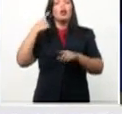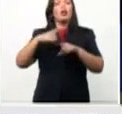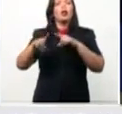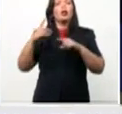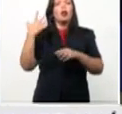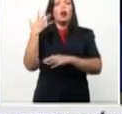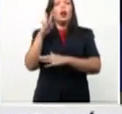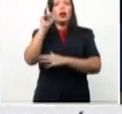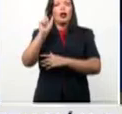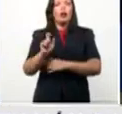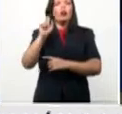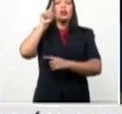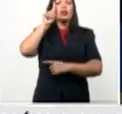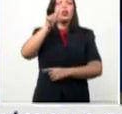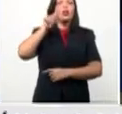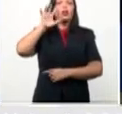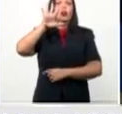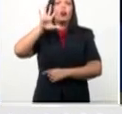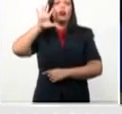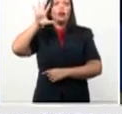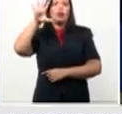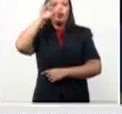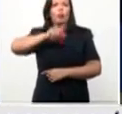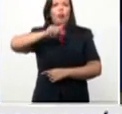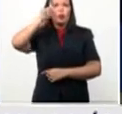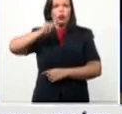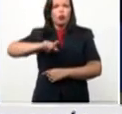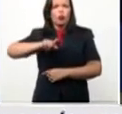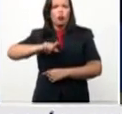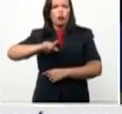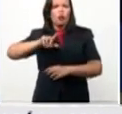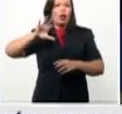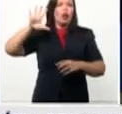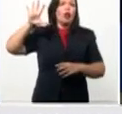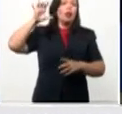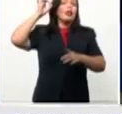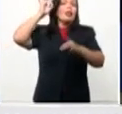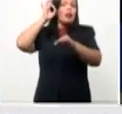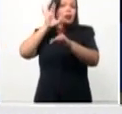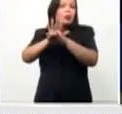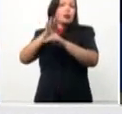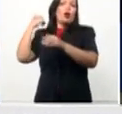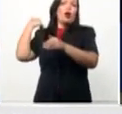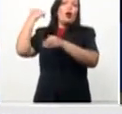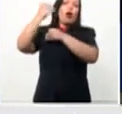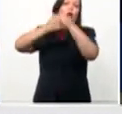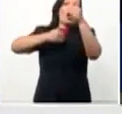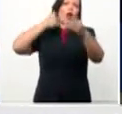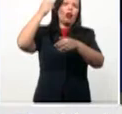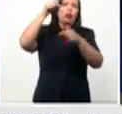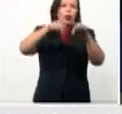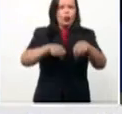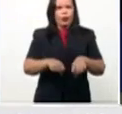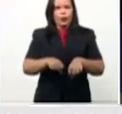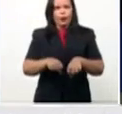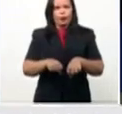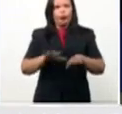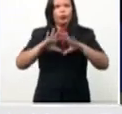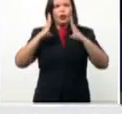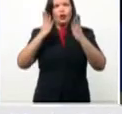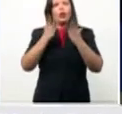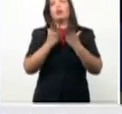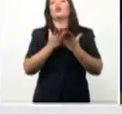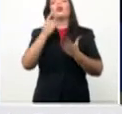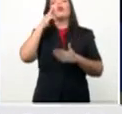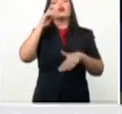same number of people whose source of infection is abroad, 155 people, during the behavior of